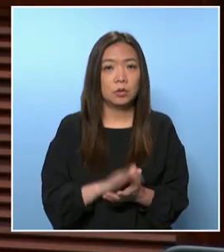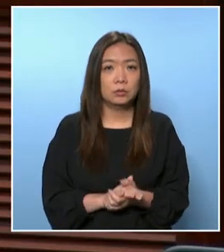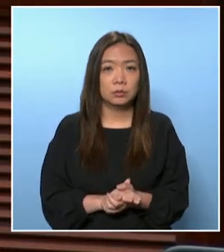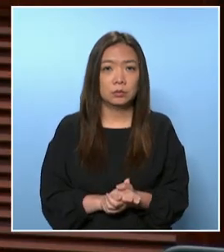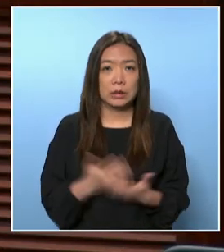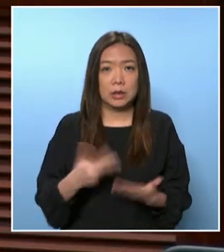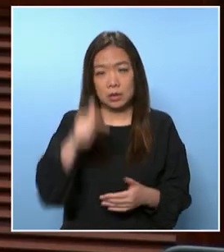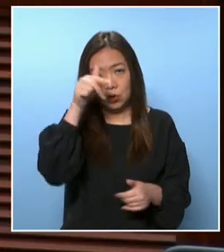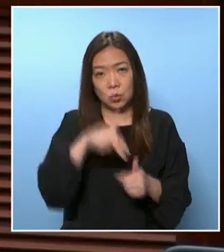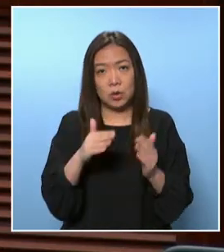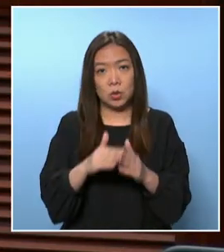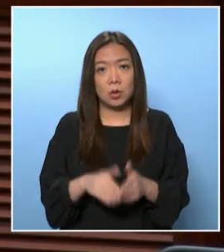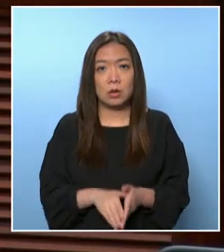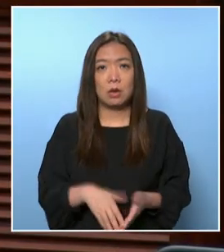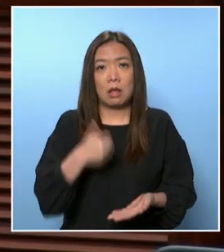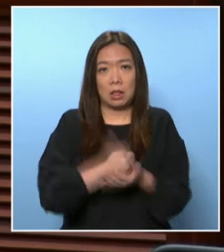First of all,